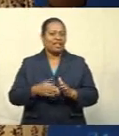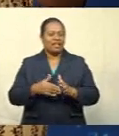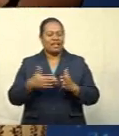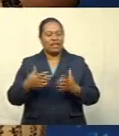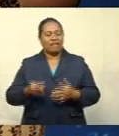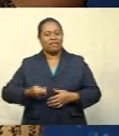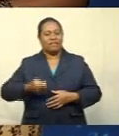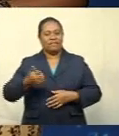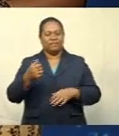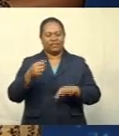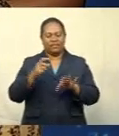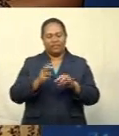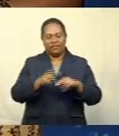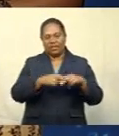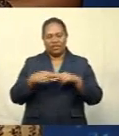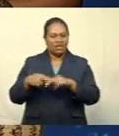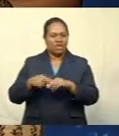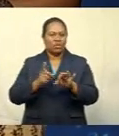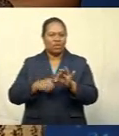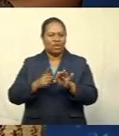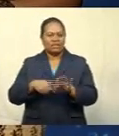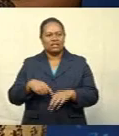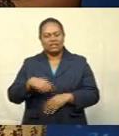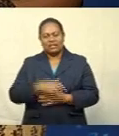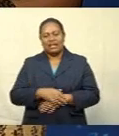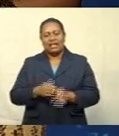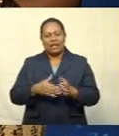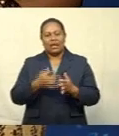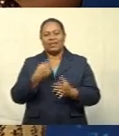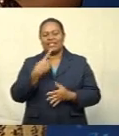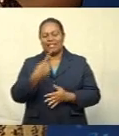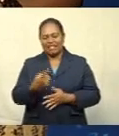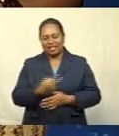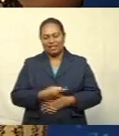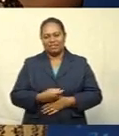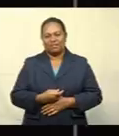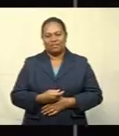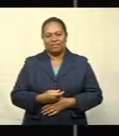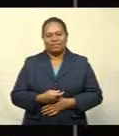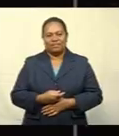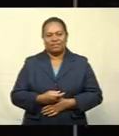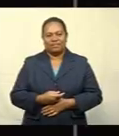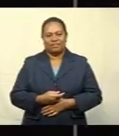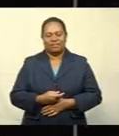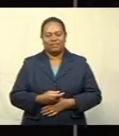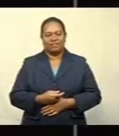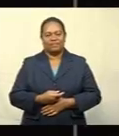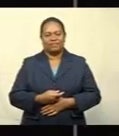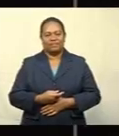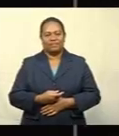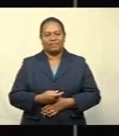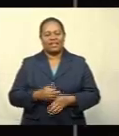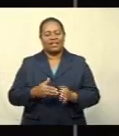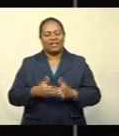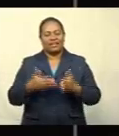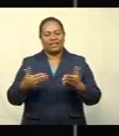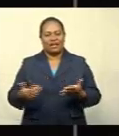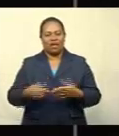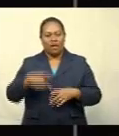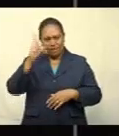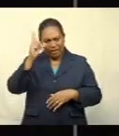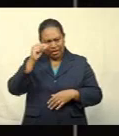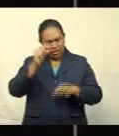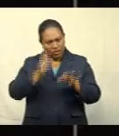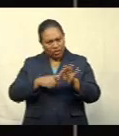Pulse, Edwin will tell you about his favorite animal. Stay tuned. Thanks, Angie. In Fijian